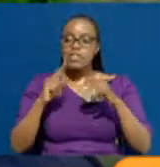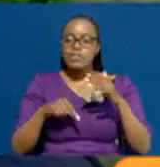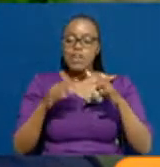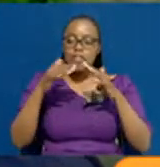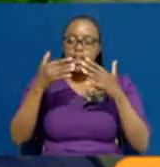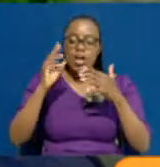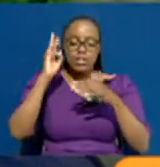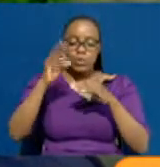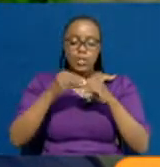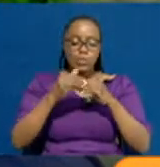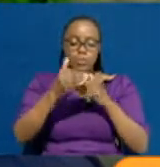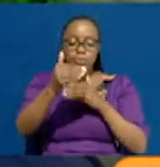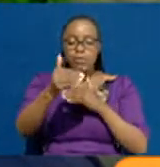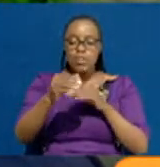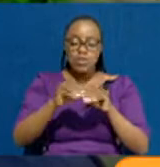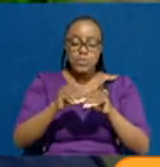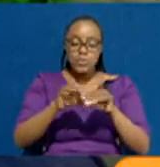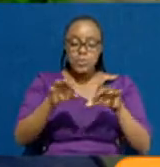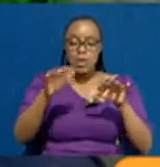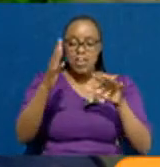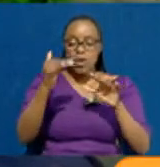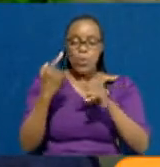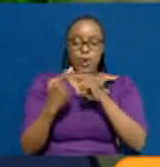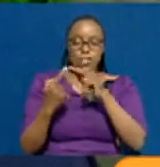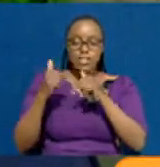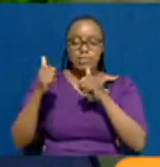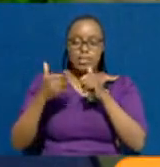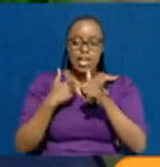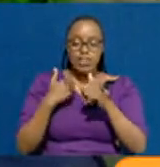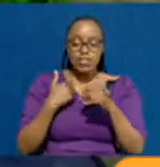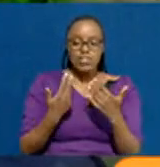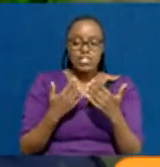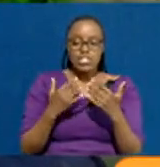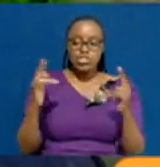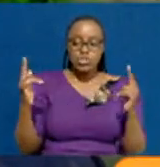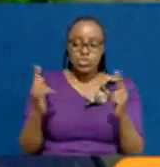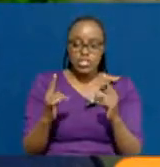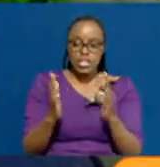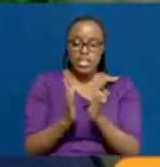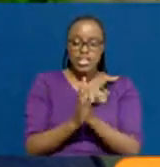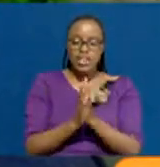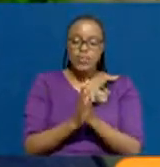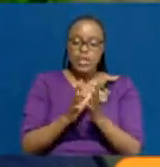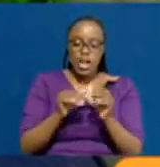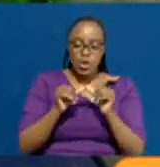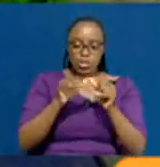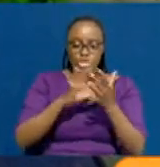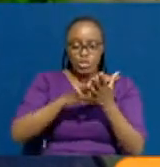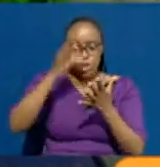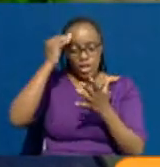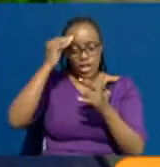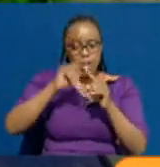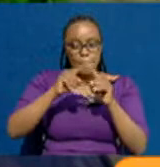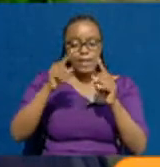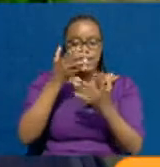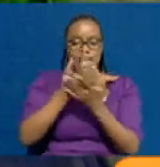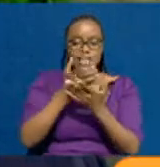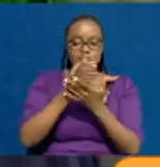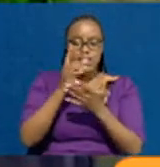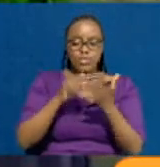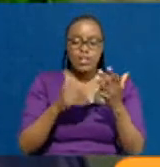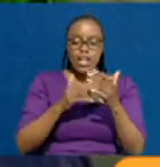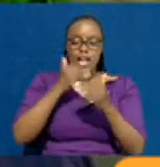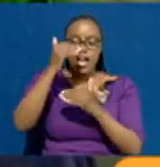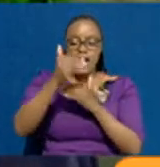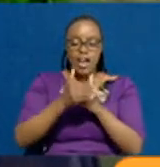it will pan out, because the experience that we have is so short. So we are still learning, but evidence is